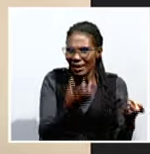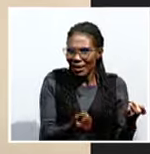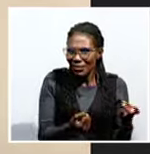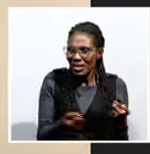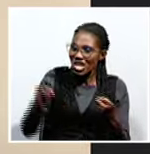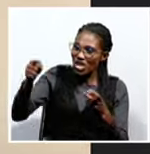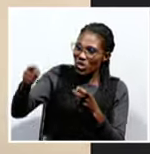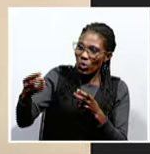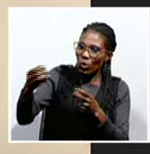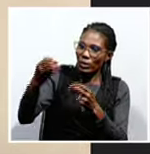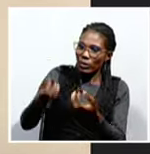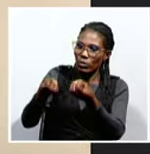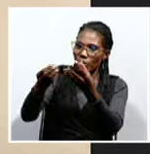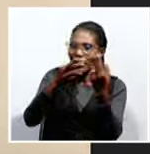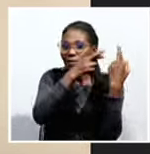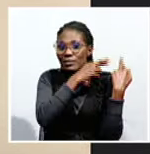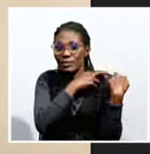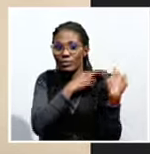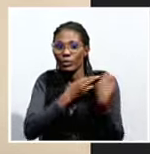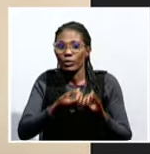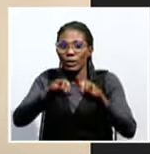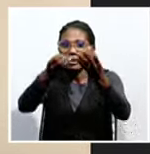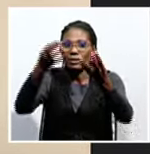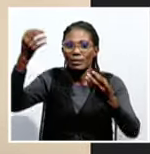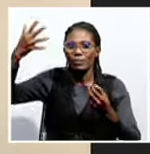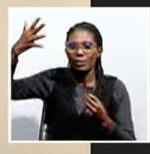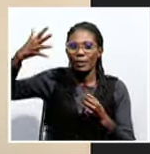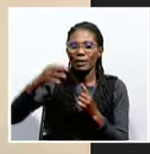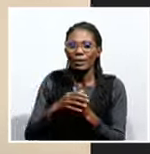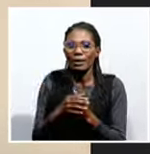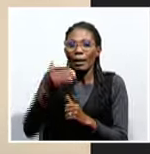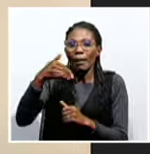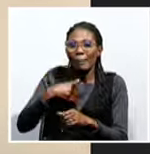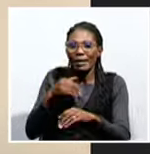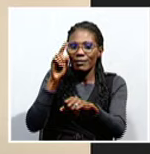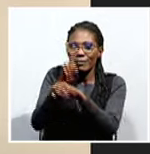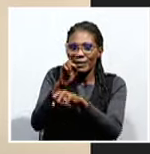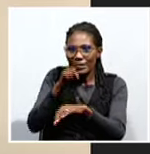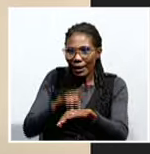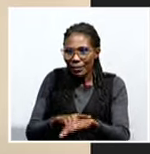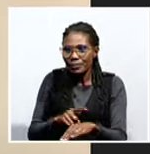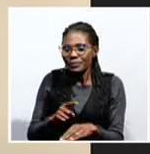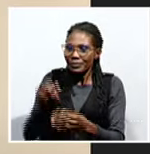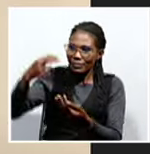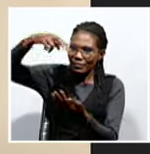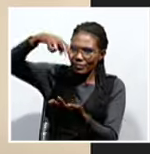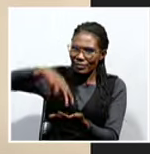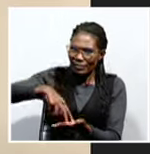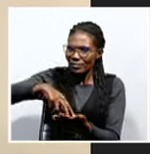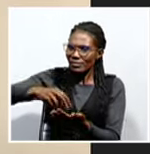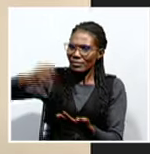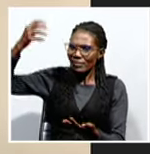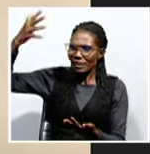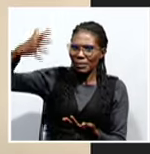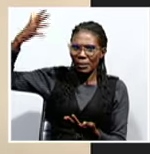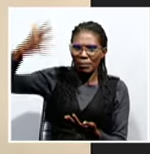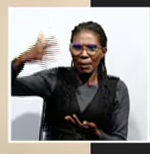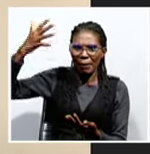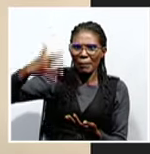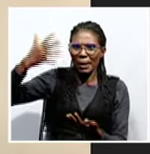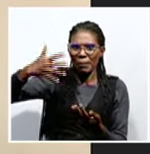I felt like disappearing, because this would now be the first time for me speaking in front of